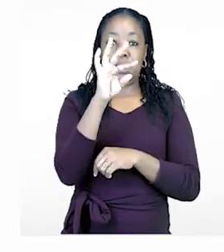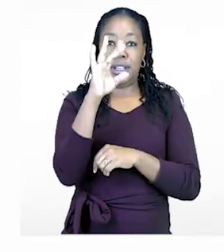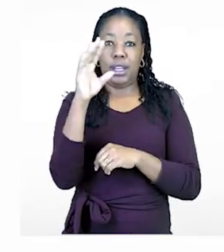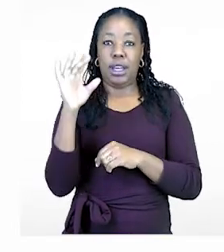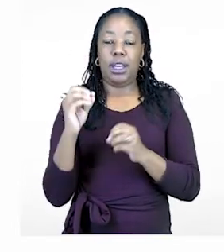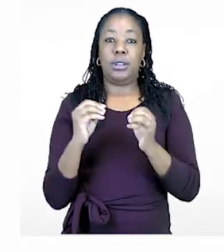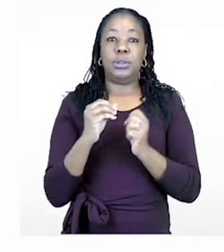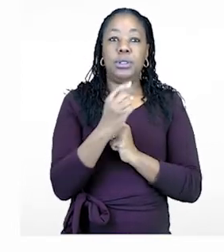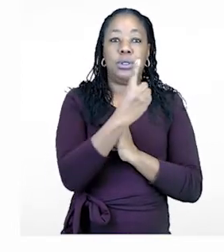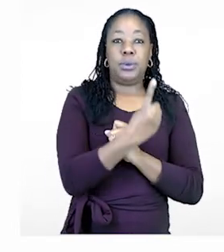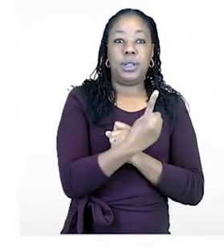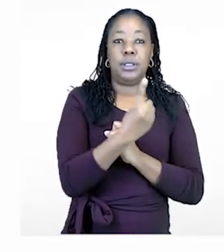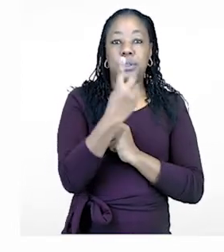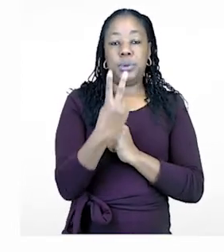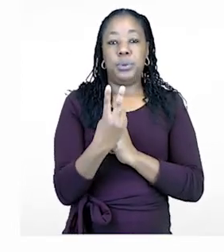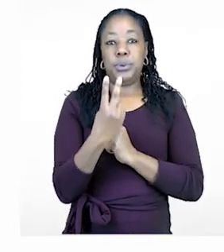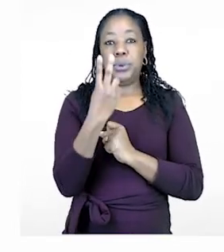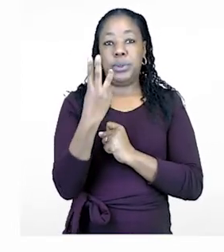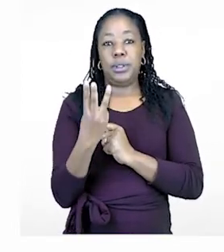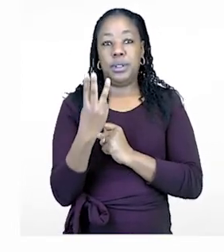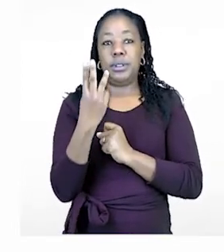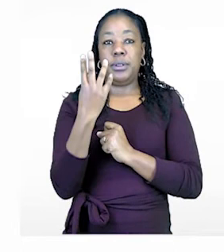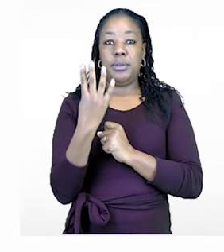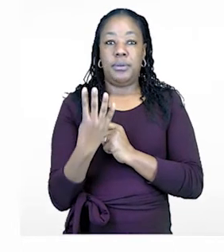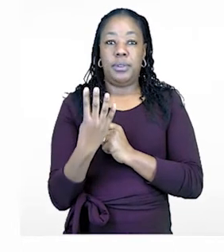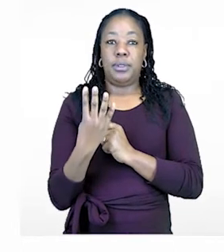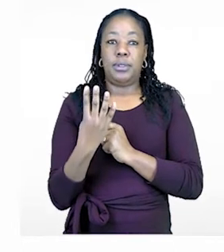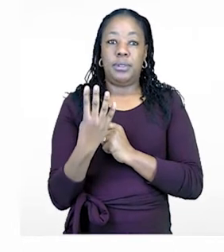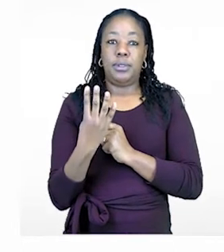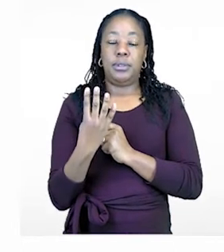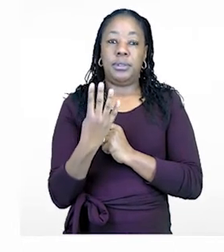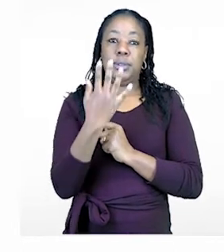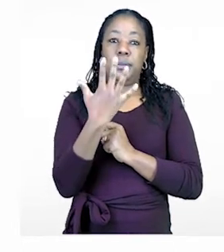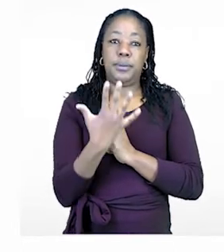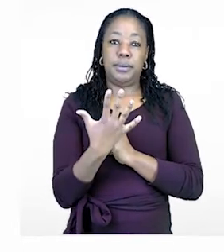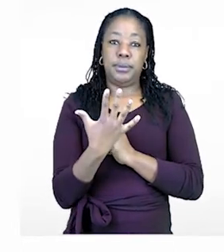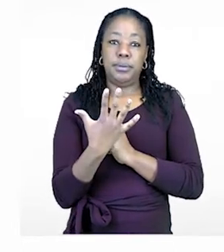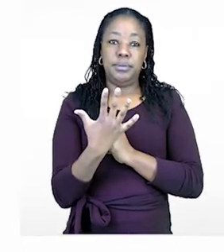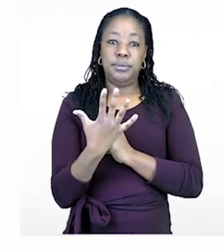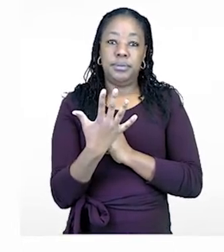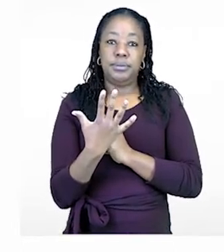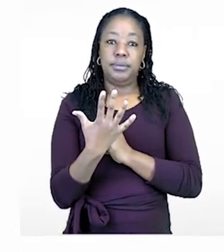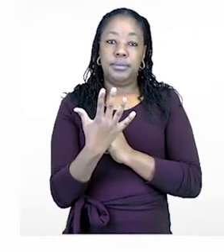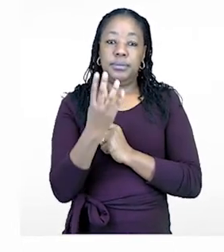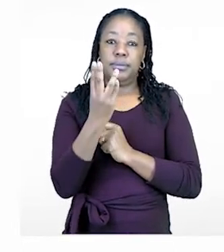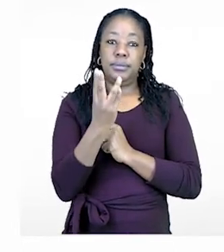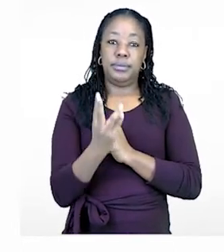1, 2, 3, 4,